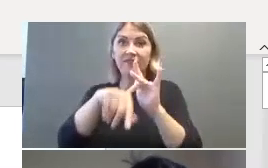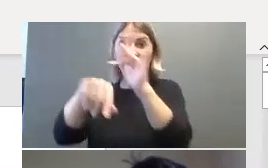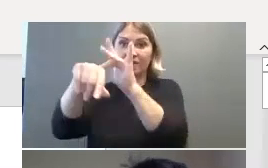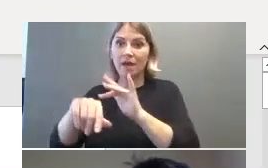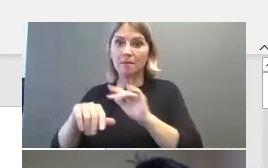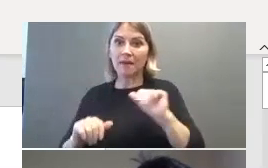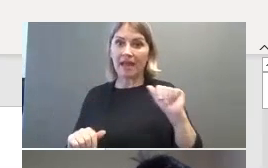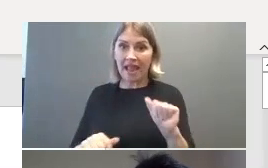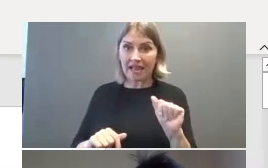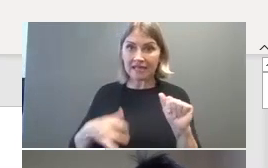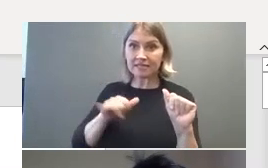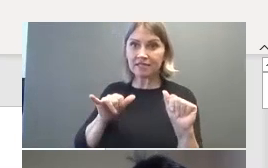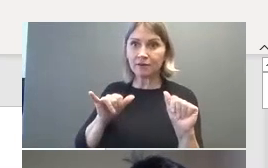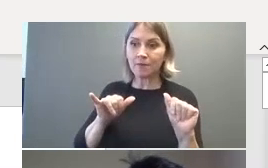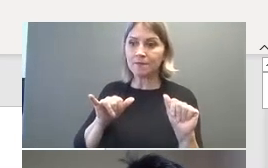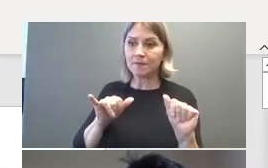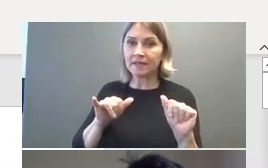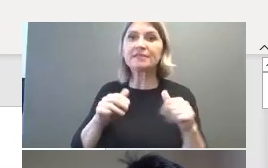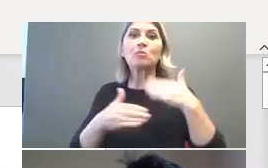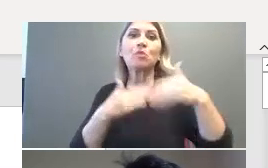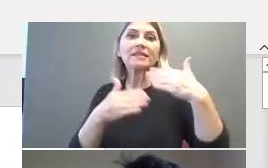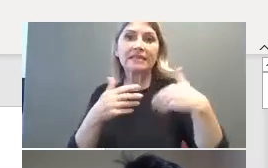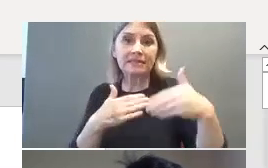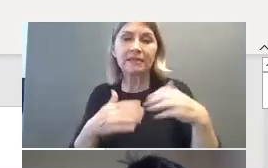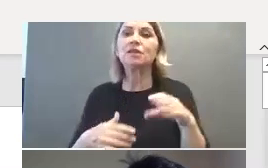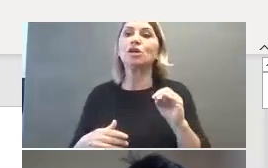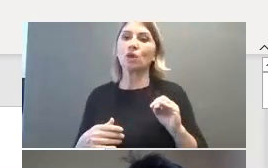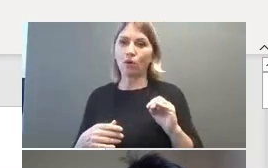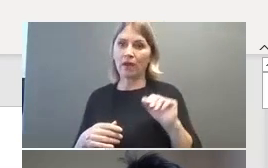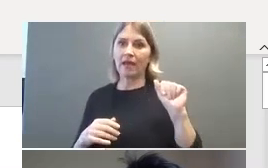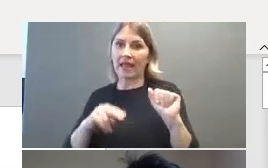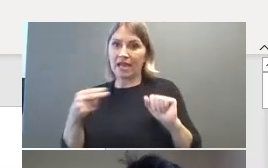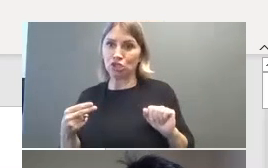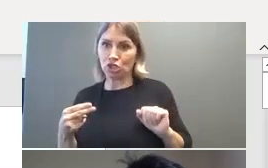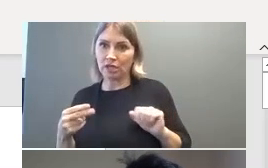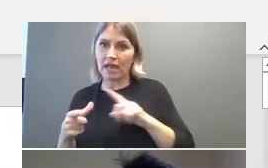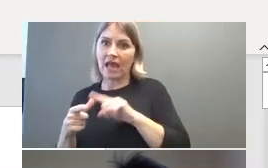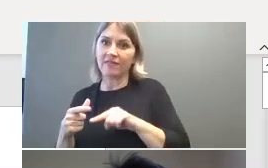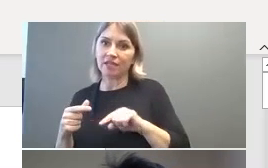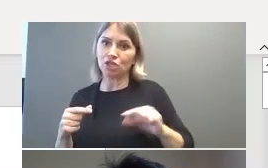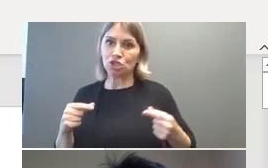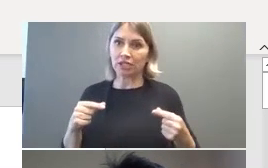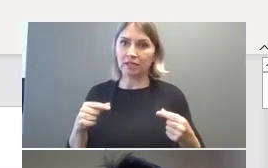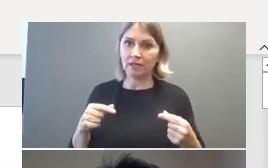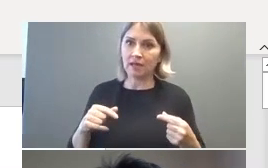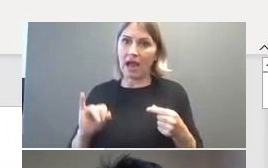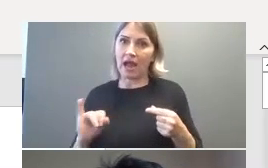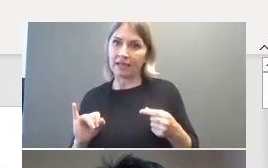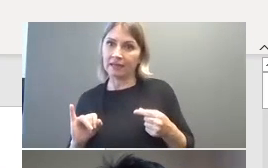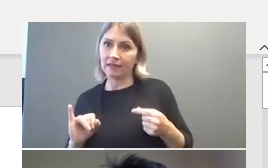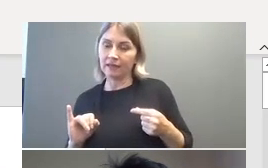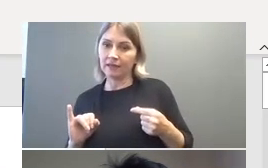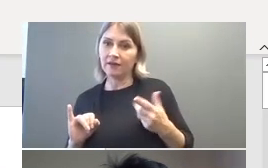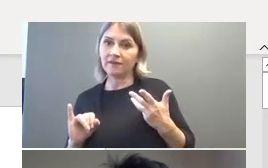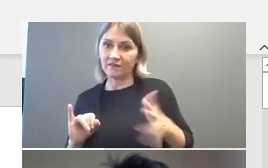is still, we are still processing A. So once we get to H, then we look at G, then we look at I. And once we are done